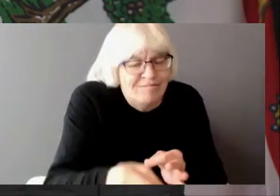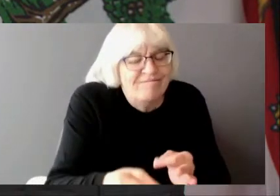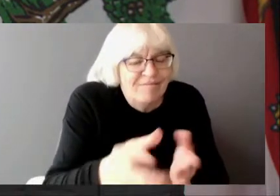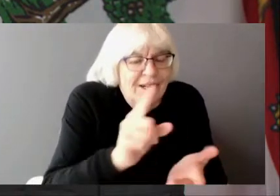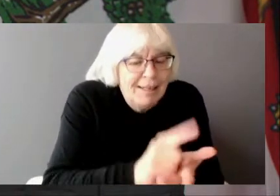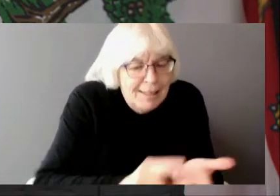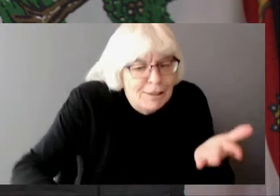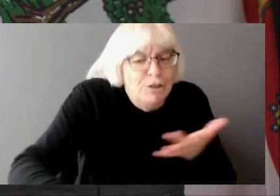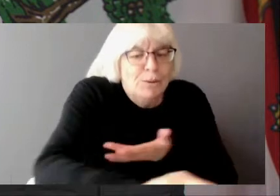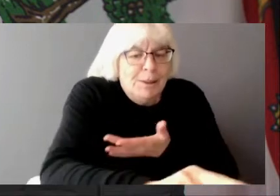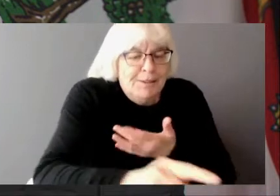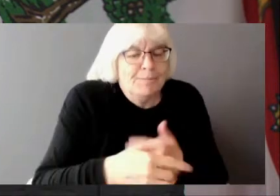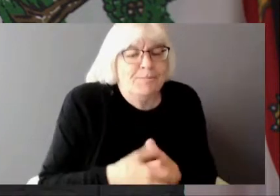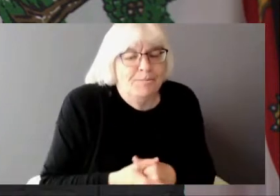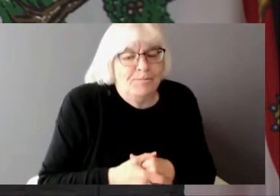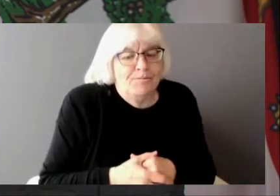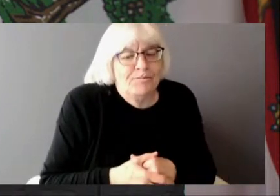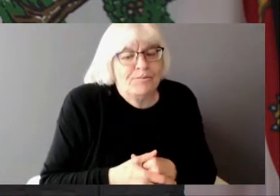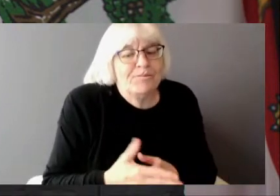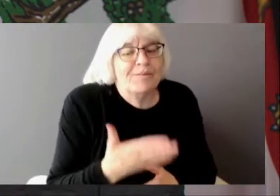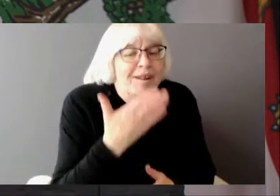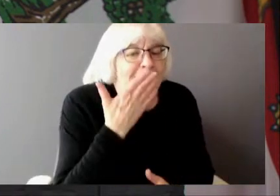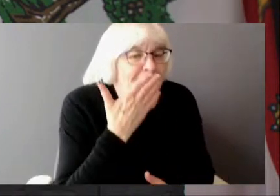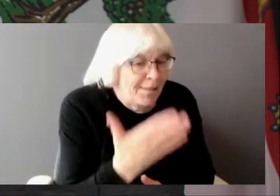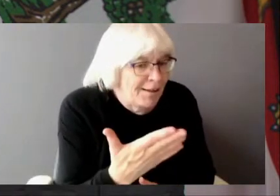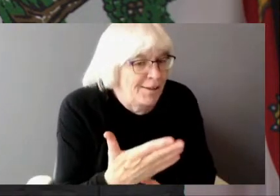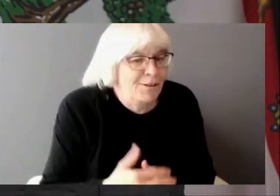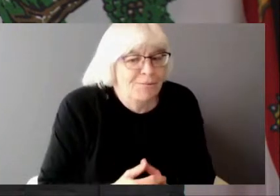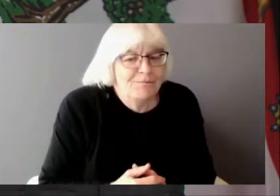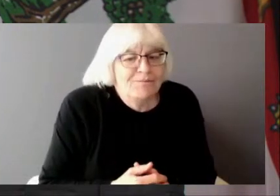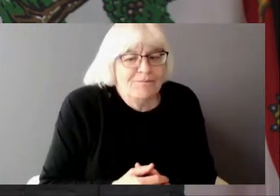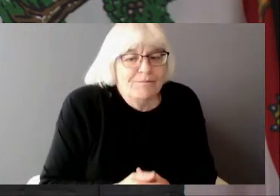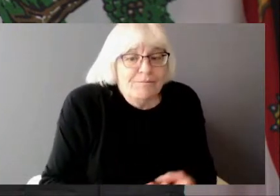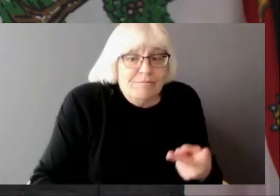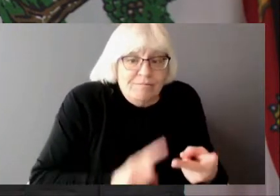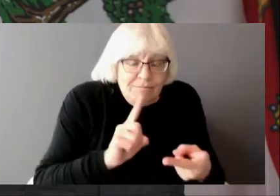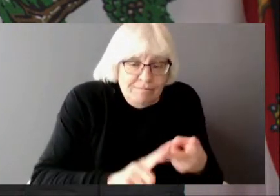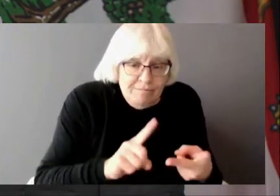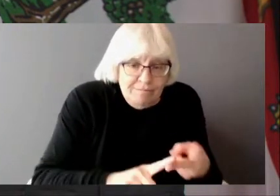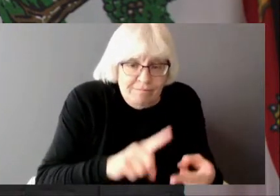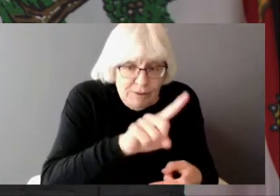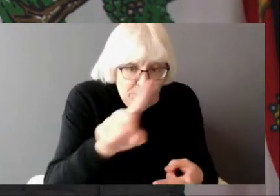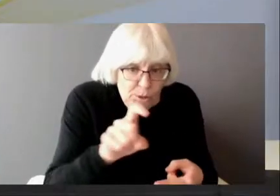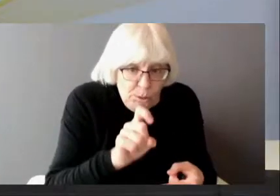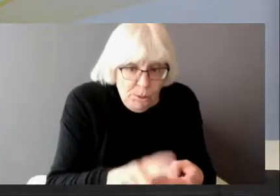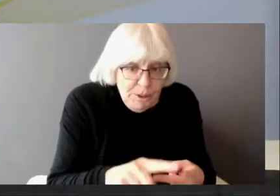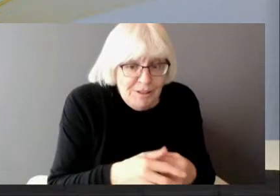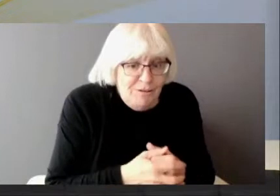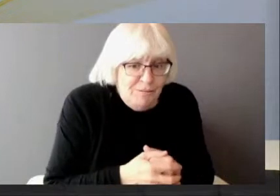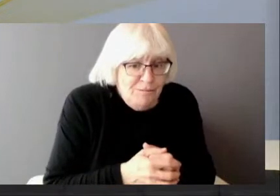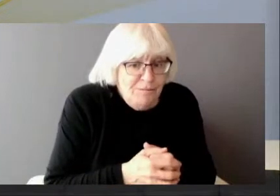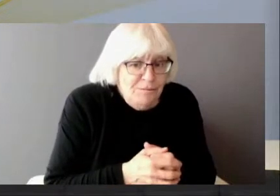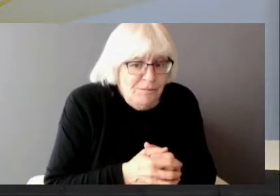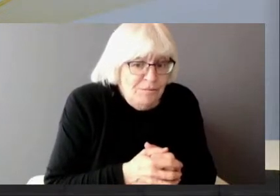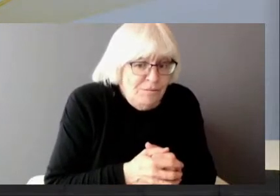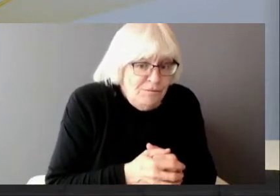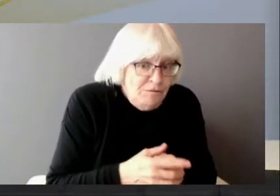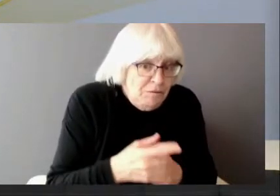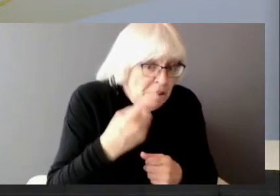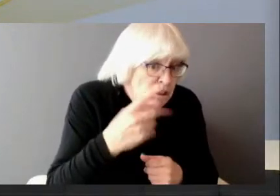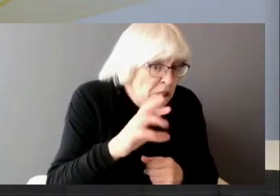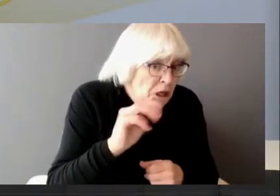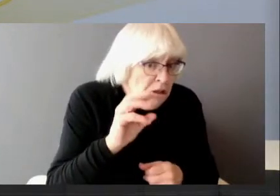Okay, thank you for that. So my second question, I guess, would be for Dr. Morrison. 2